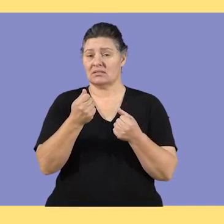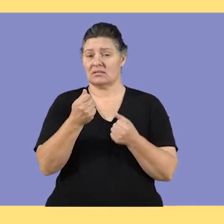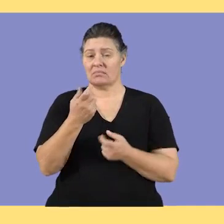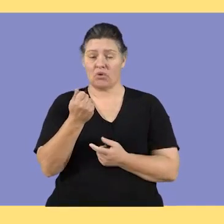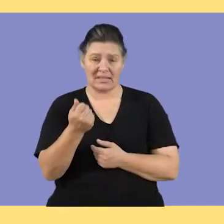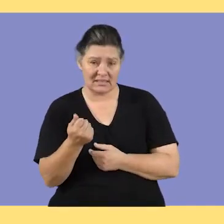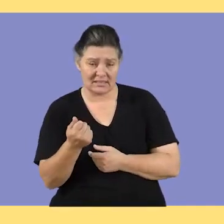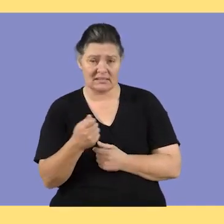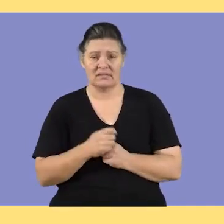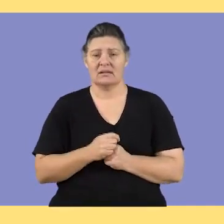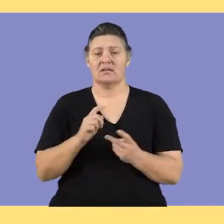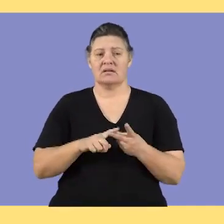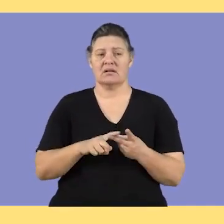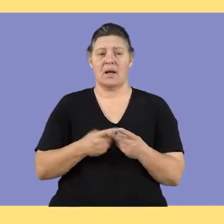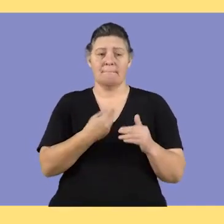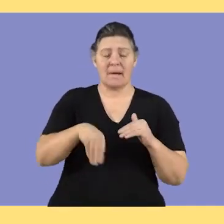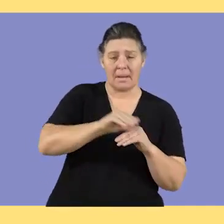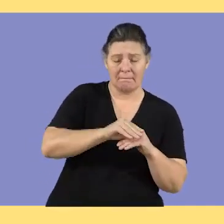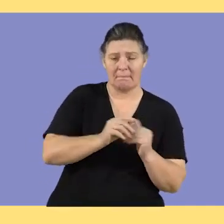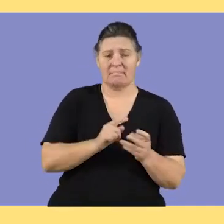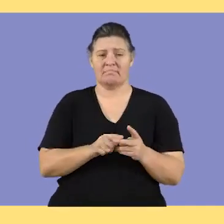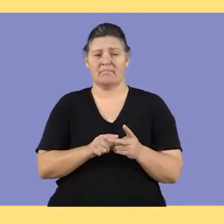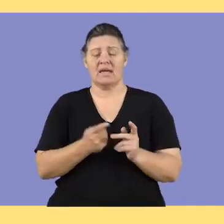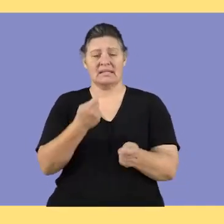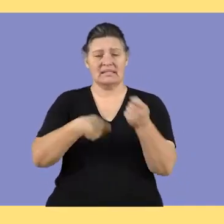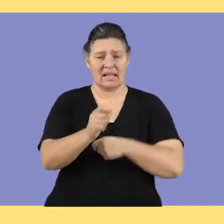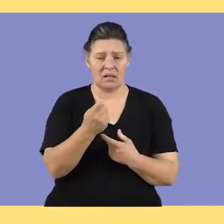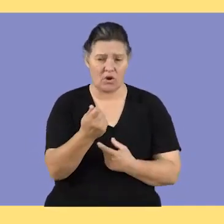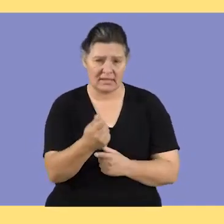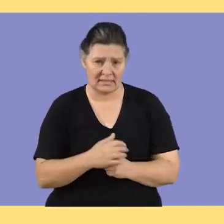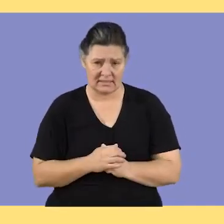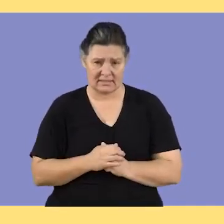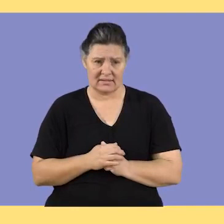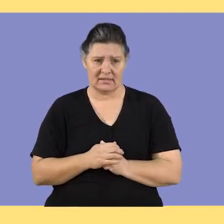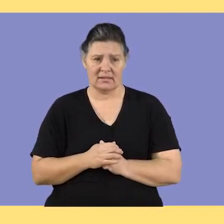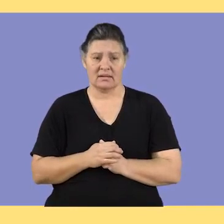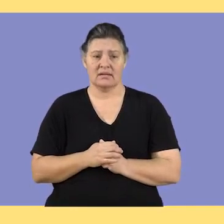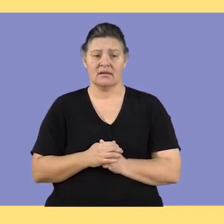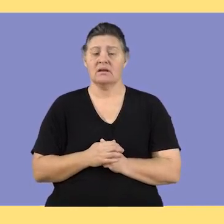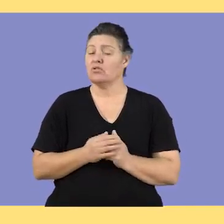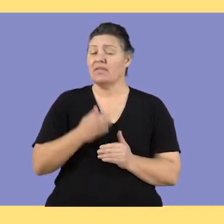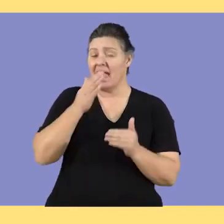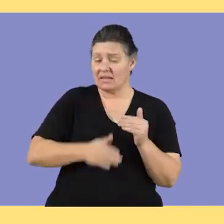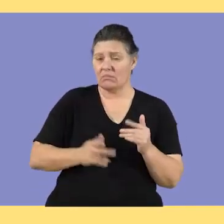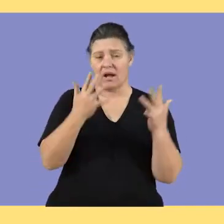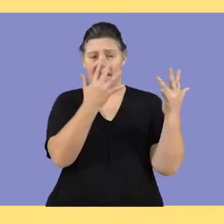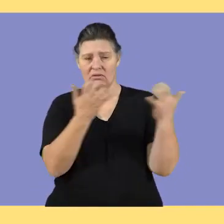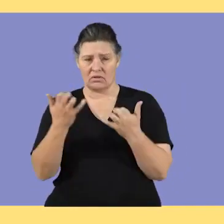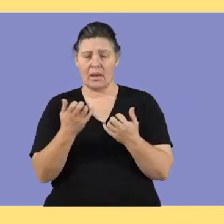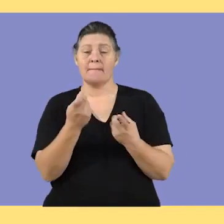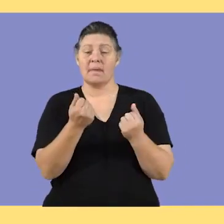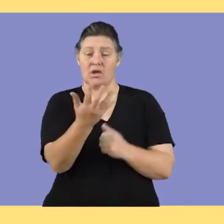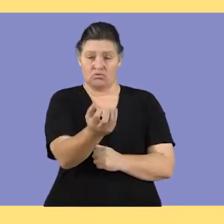in your mind. Markup, selling price. At the end of the lesson, I'm going to teach you how to